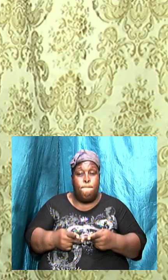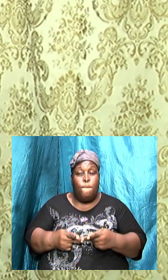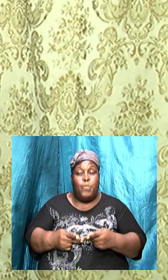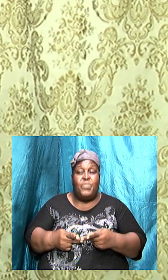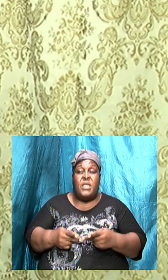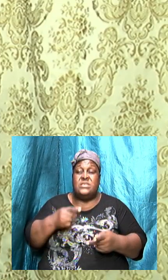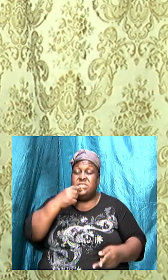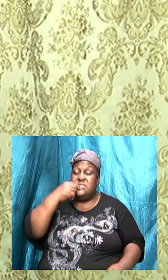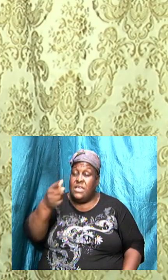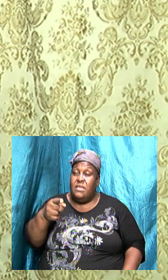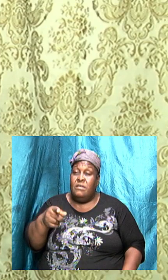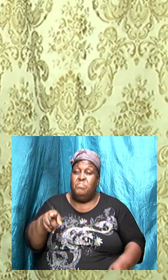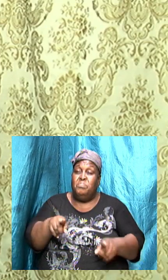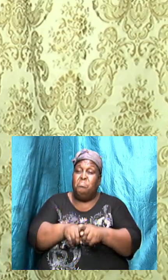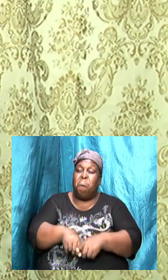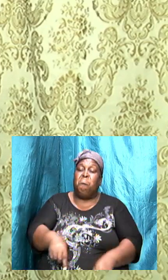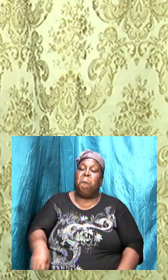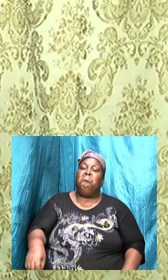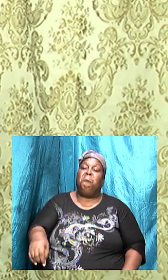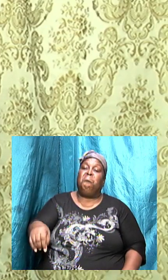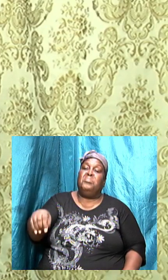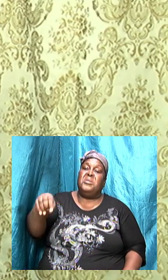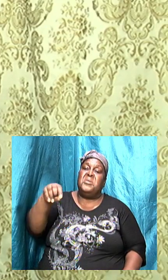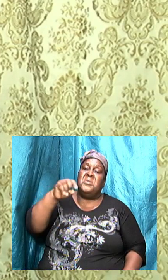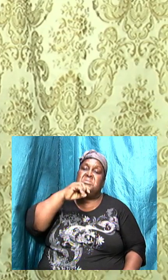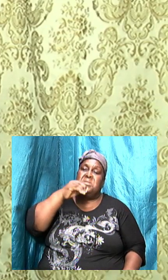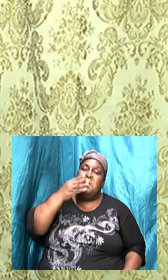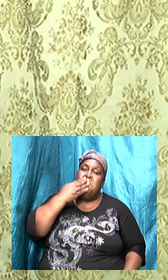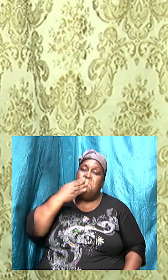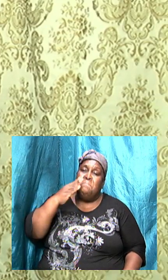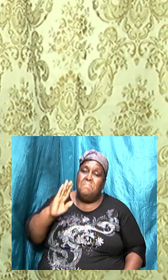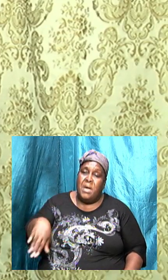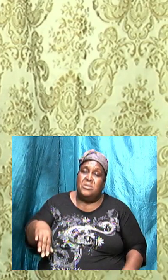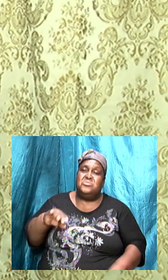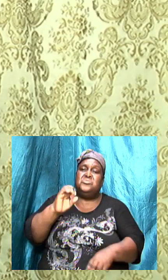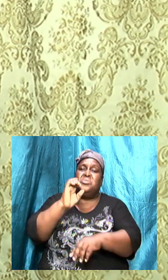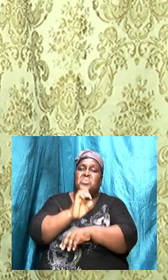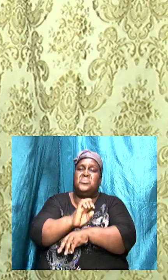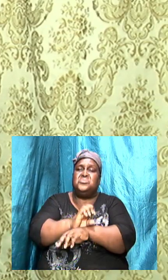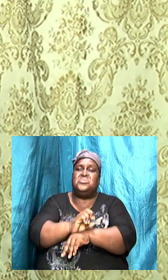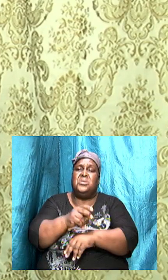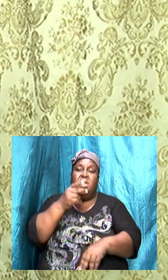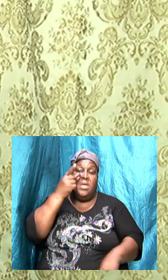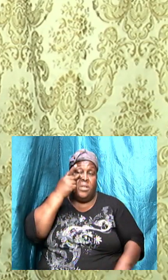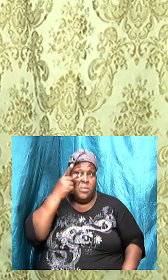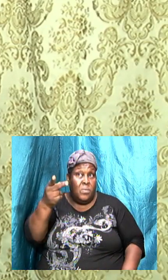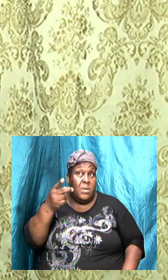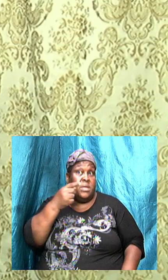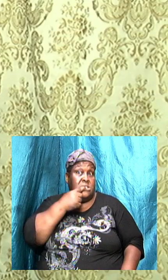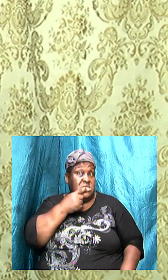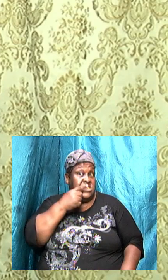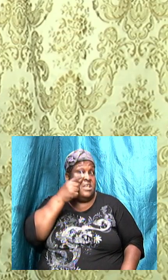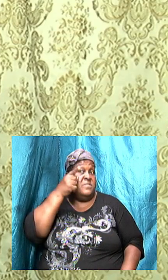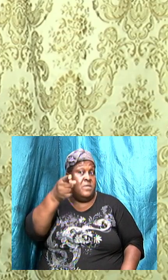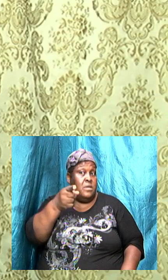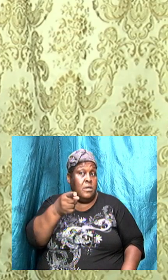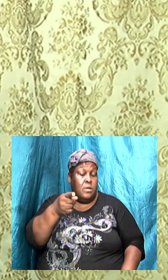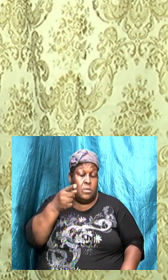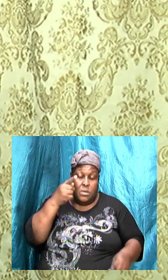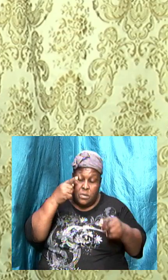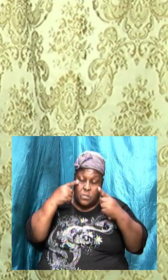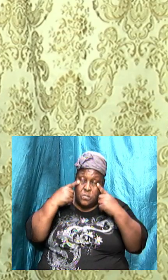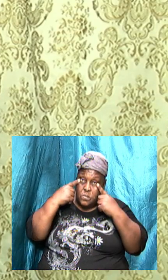corrupt church. And he looks and tells them that with piercing